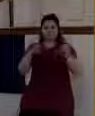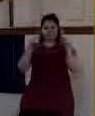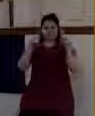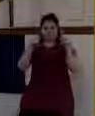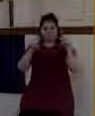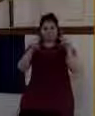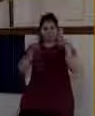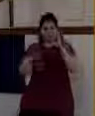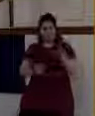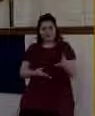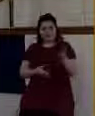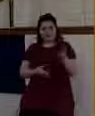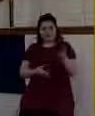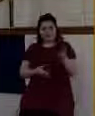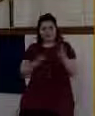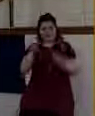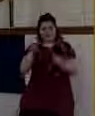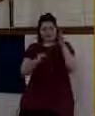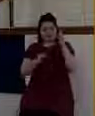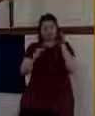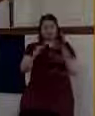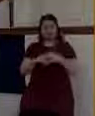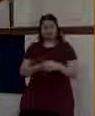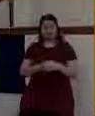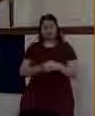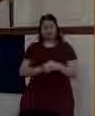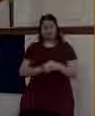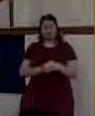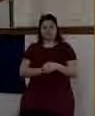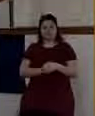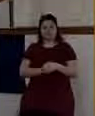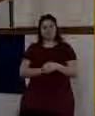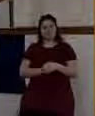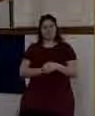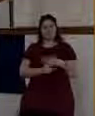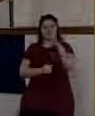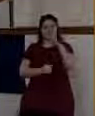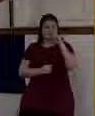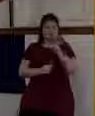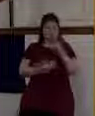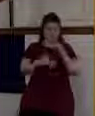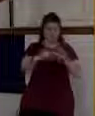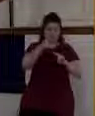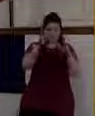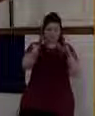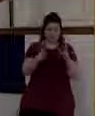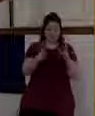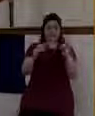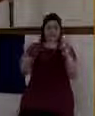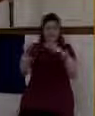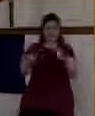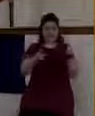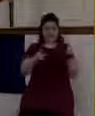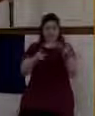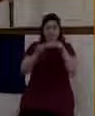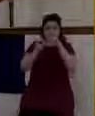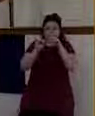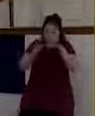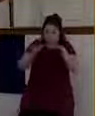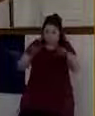continues to disobey the word of God? Now, when the old prophet hears what's happening, because word is spreading around the city,